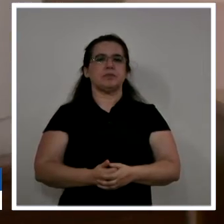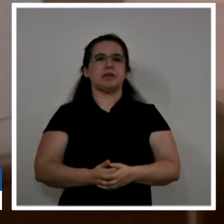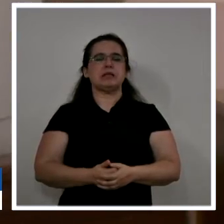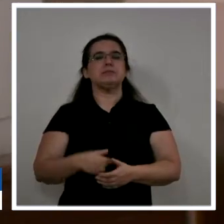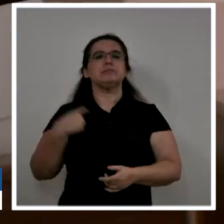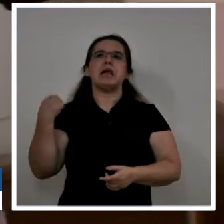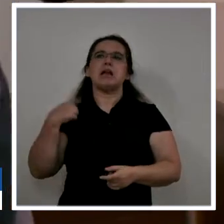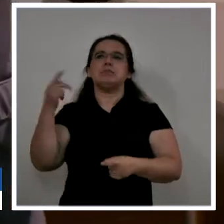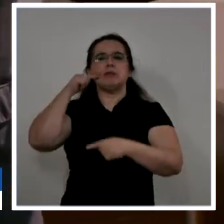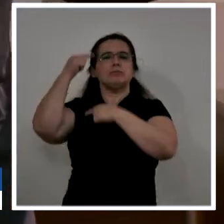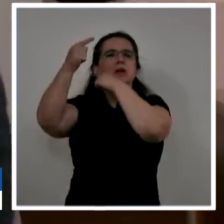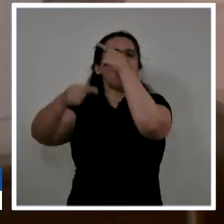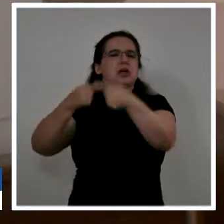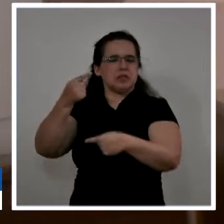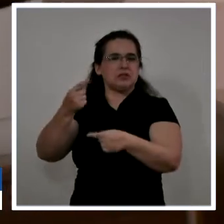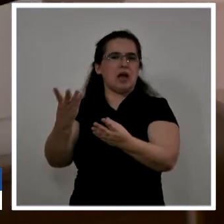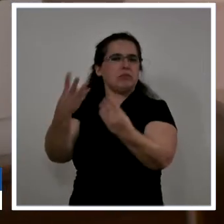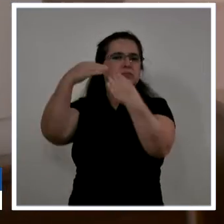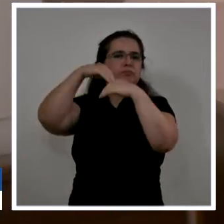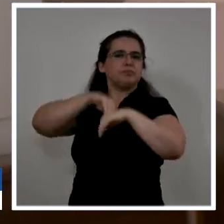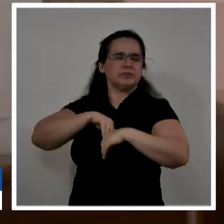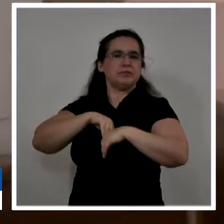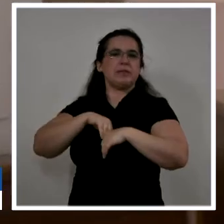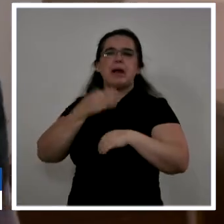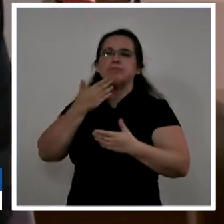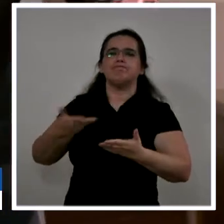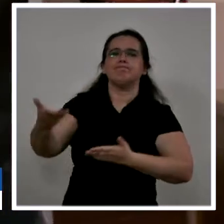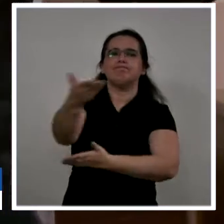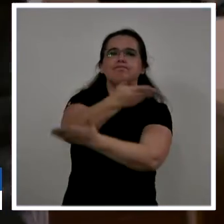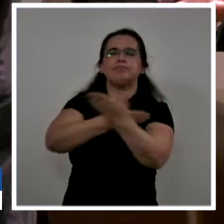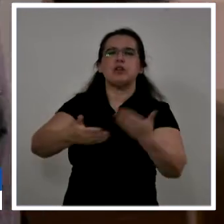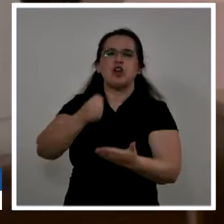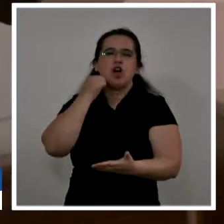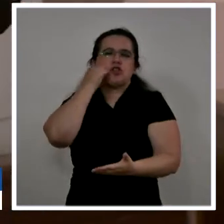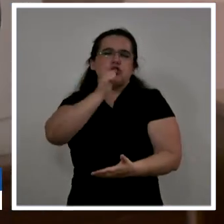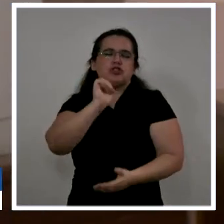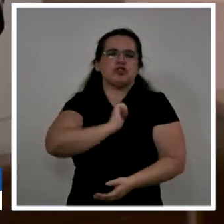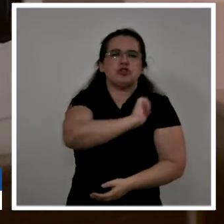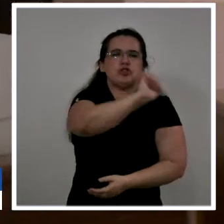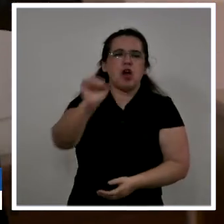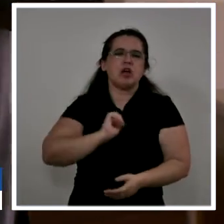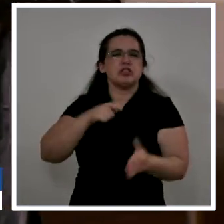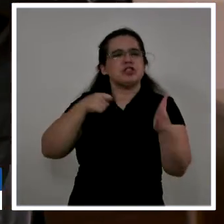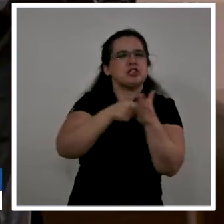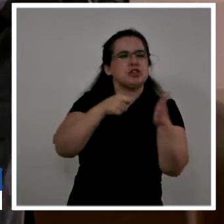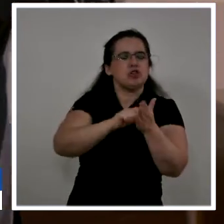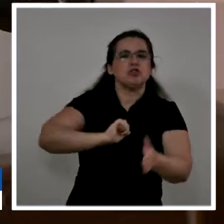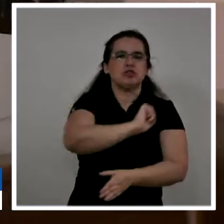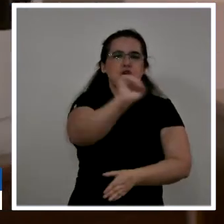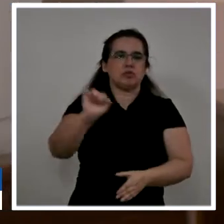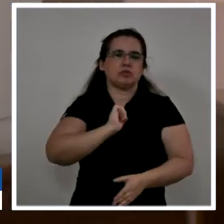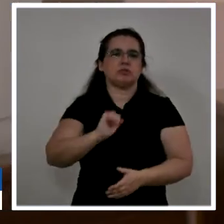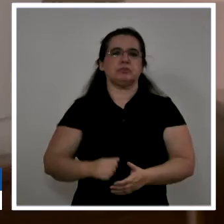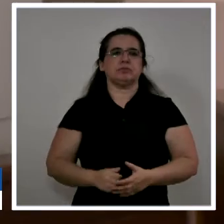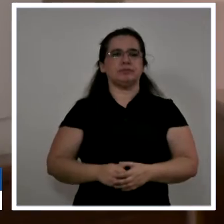esta hereditariedade, com esta herança, para poder partilhar as nossas dores e as nossas tentações. And to give us the example of